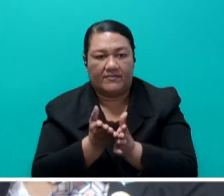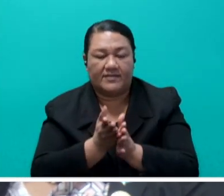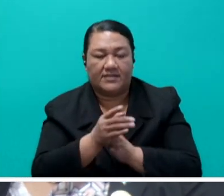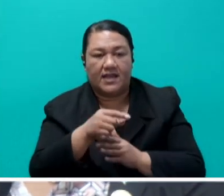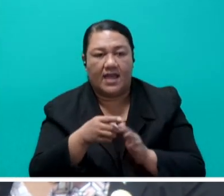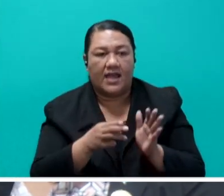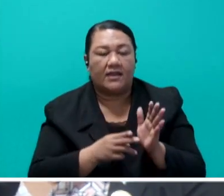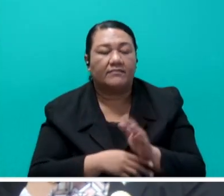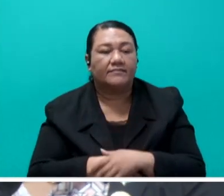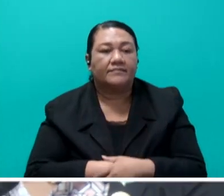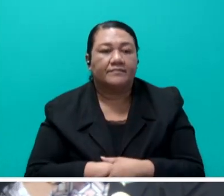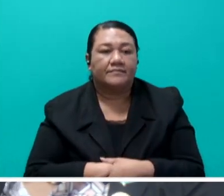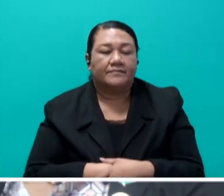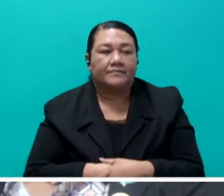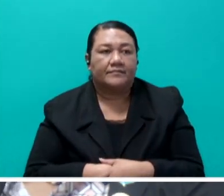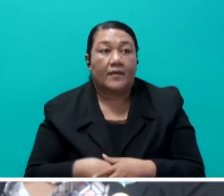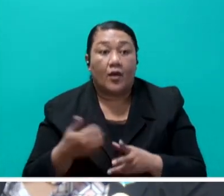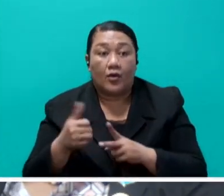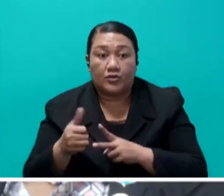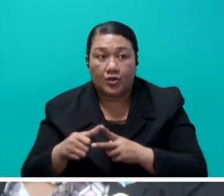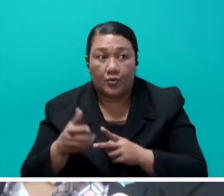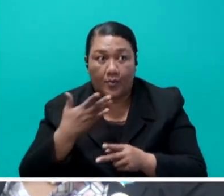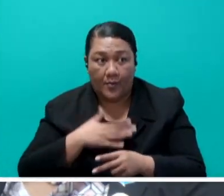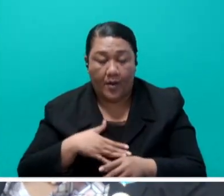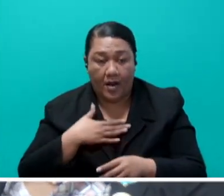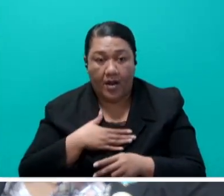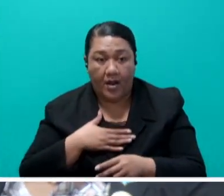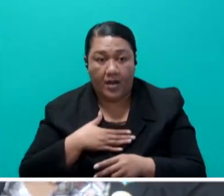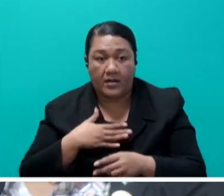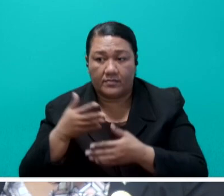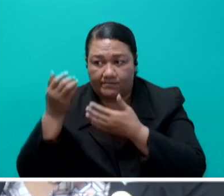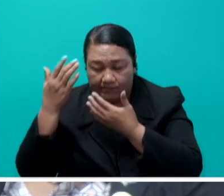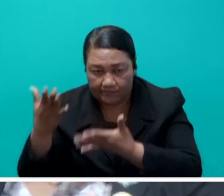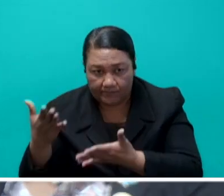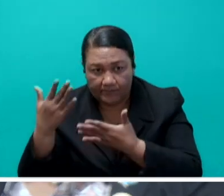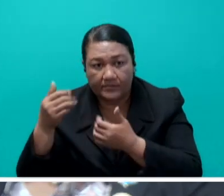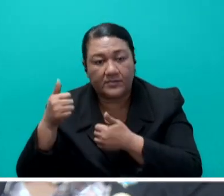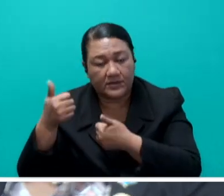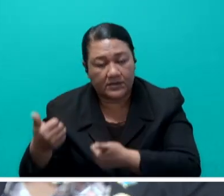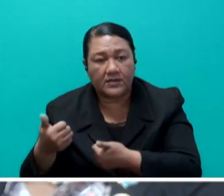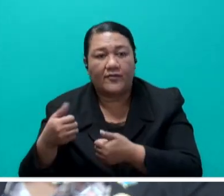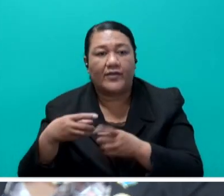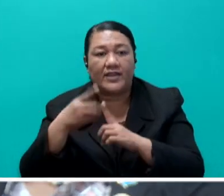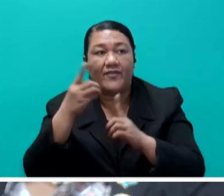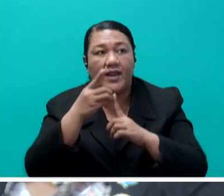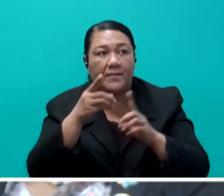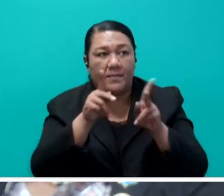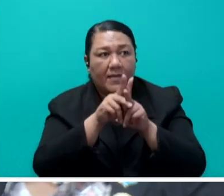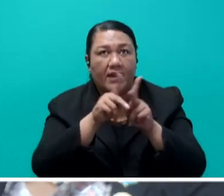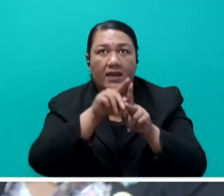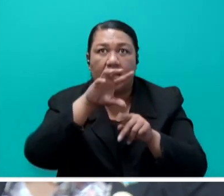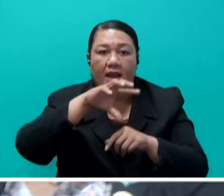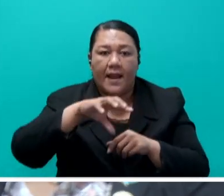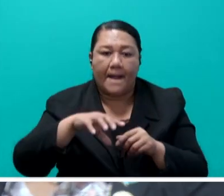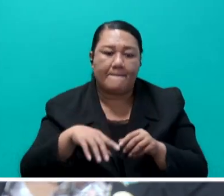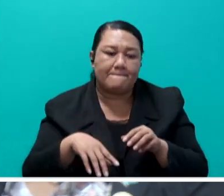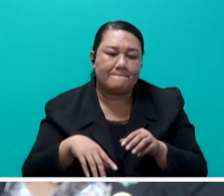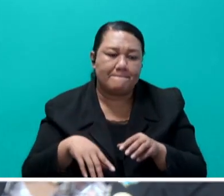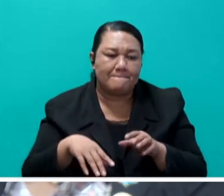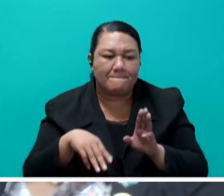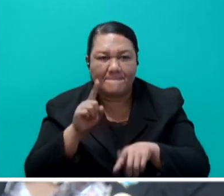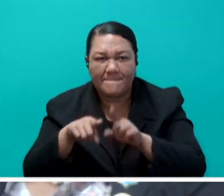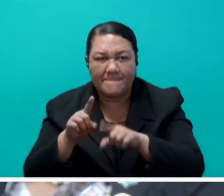would like to also acknowledge the continuous support from our development partners, both multilateral,